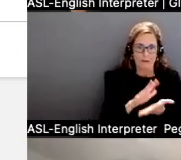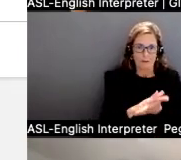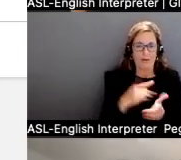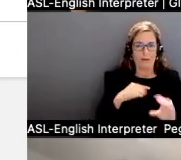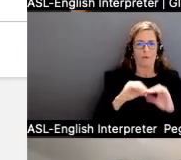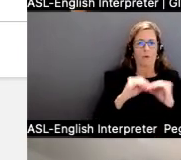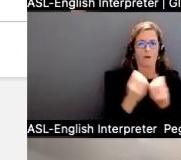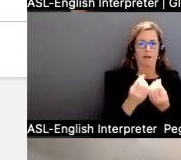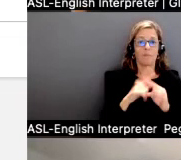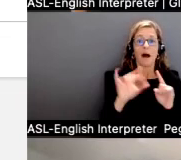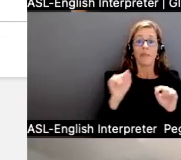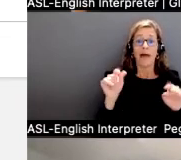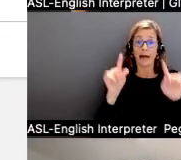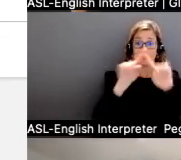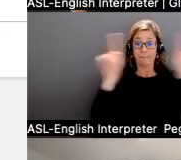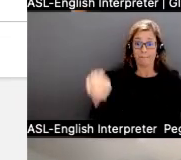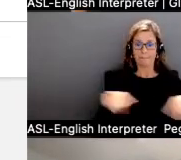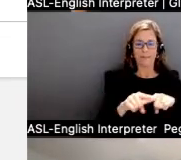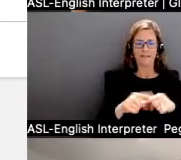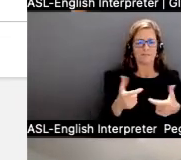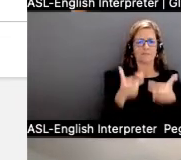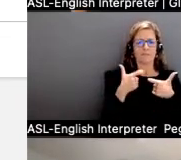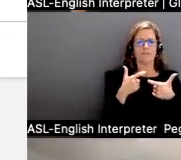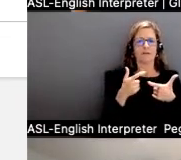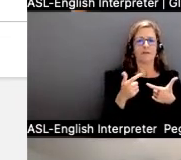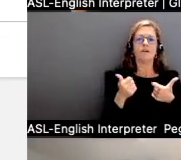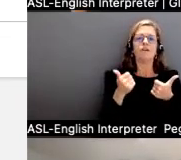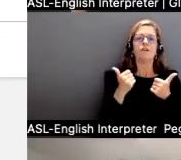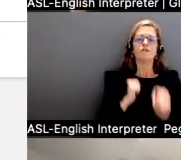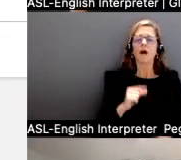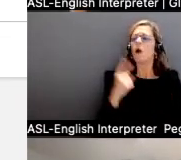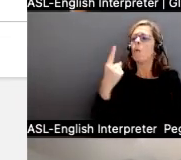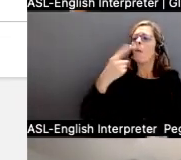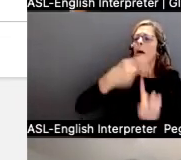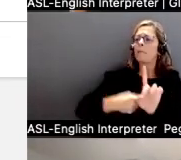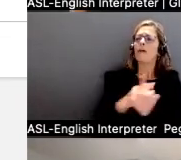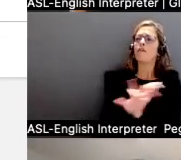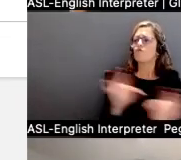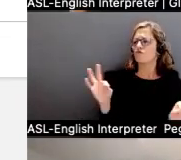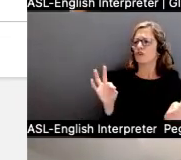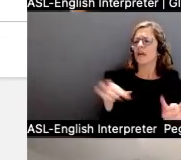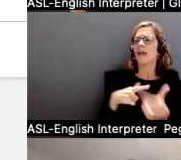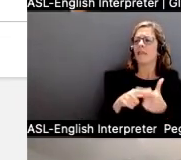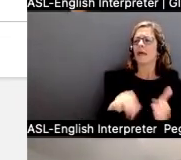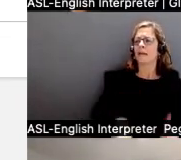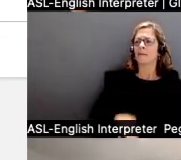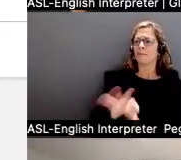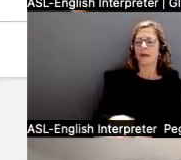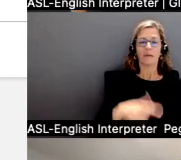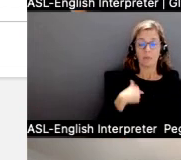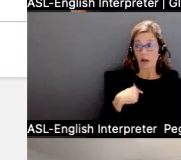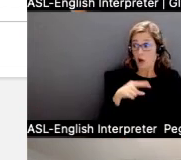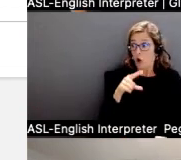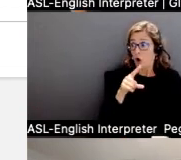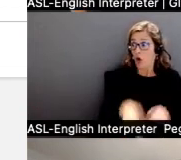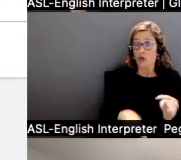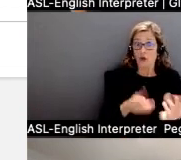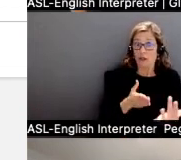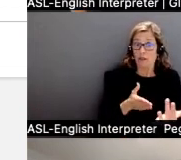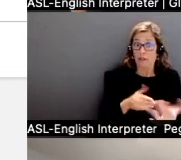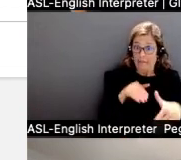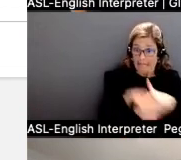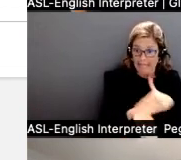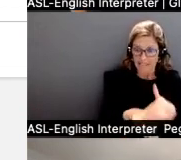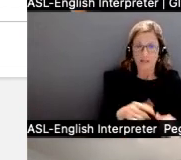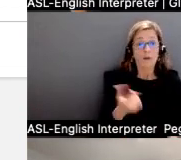will try to give you premium features for a month for free. I couldn't get over it. I just couldn't jump. So I actually had to call them and say, I